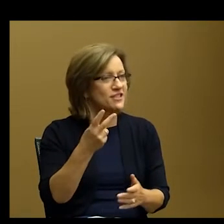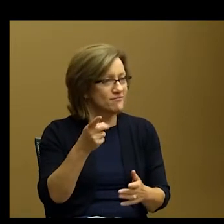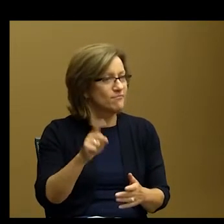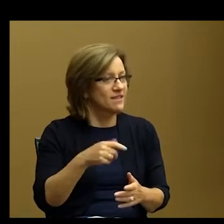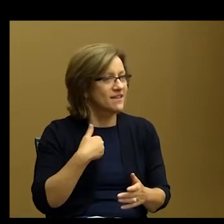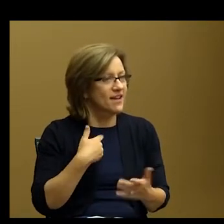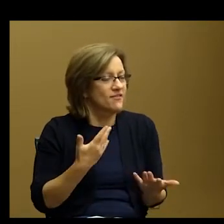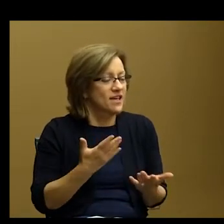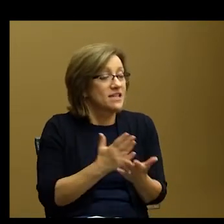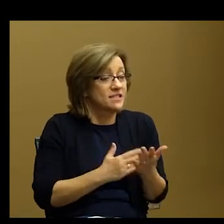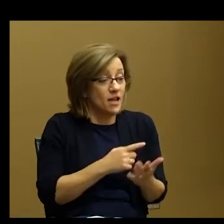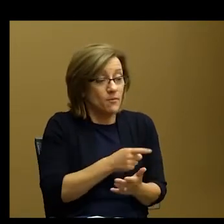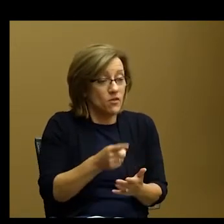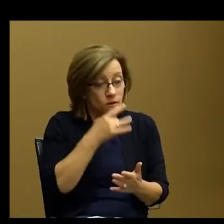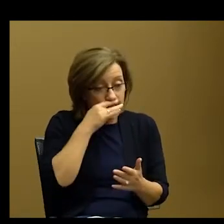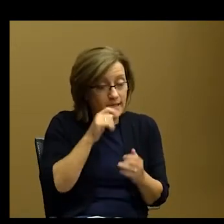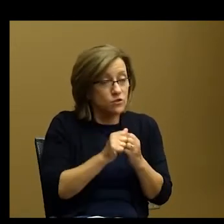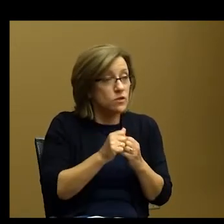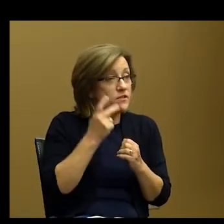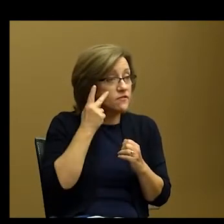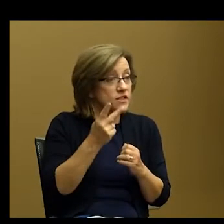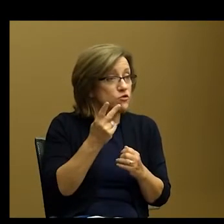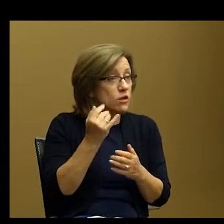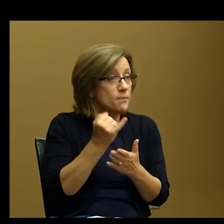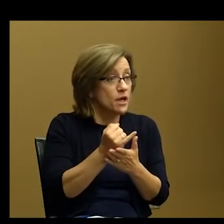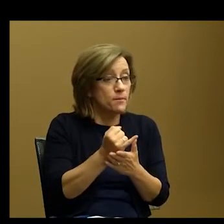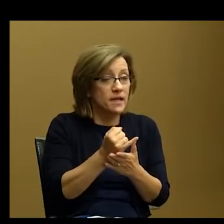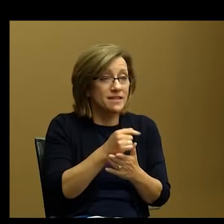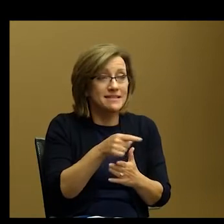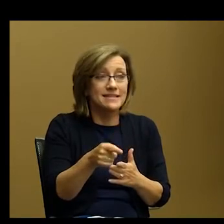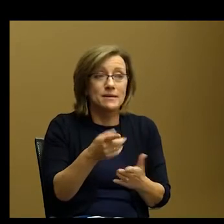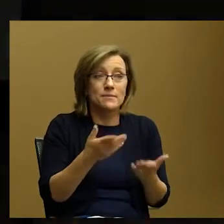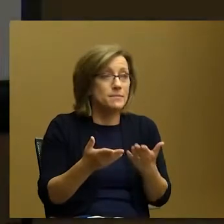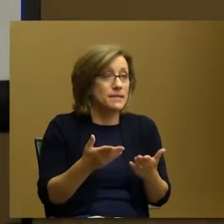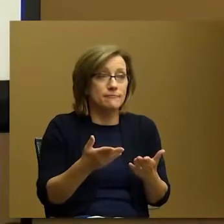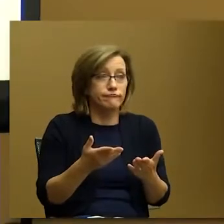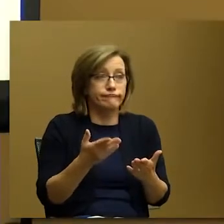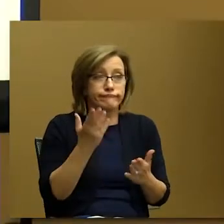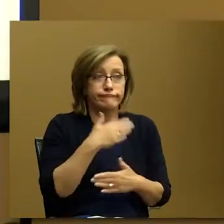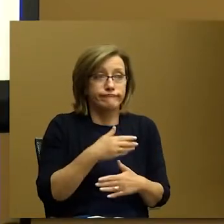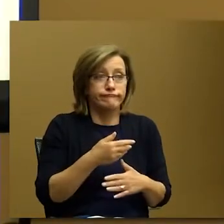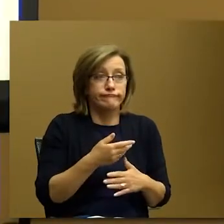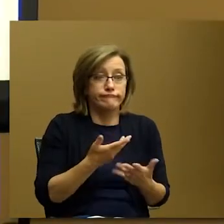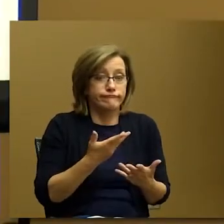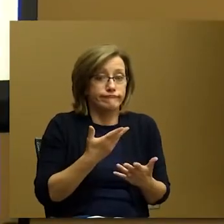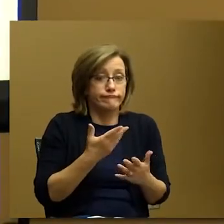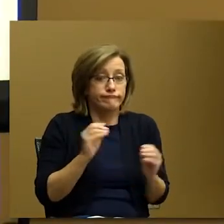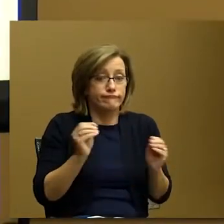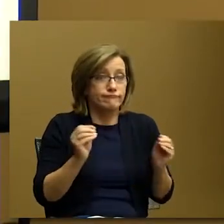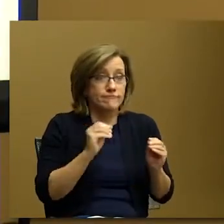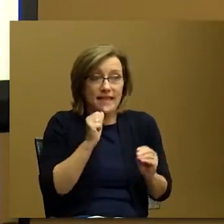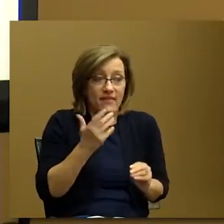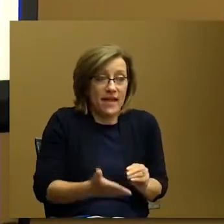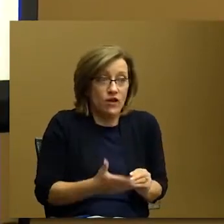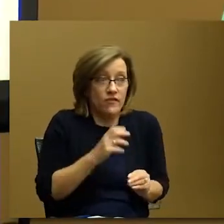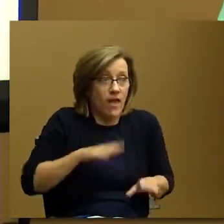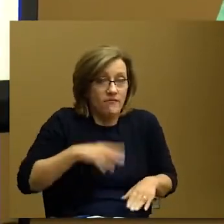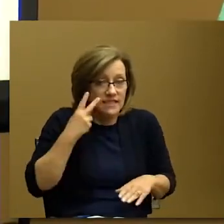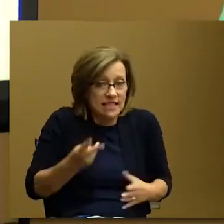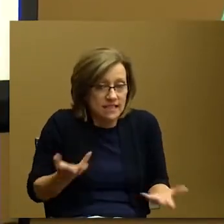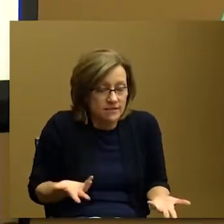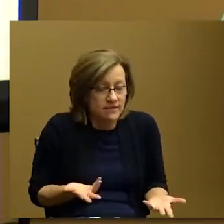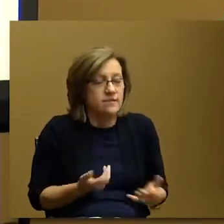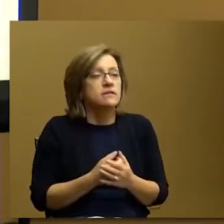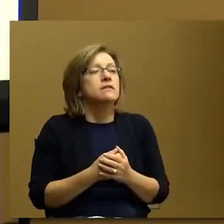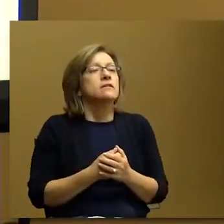So some of these kids with visual impairments may not have these because they haven't seen them. They don't, Here again, that goes